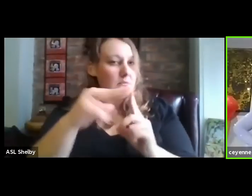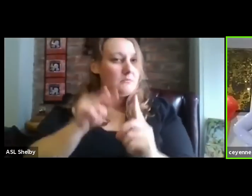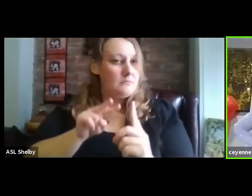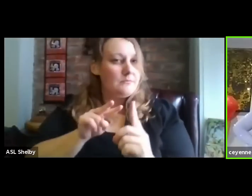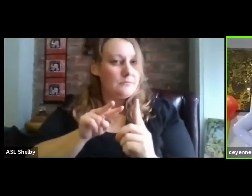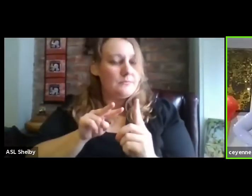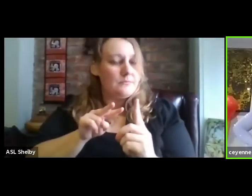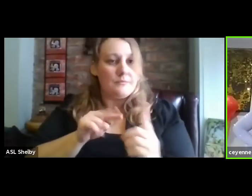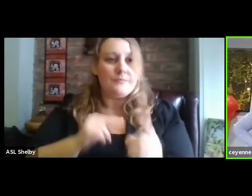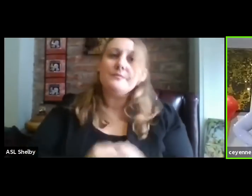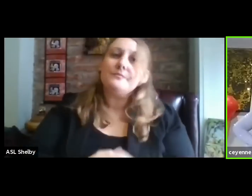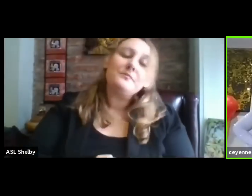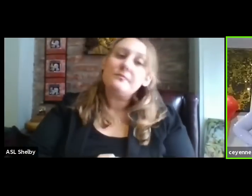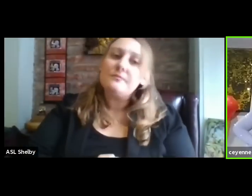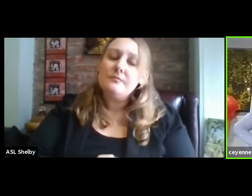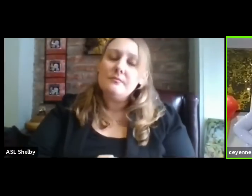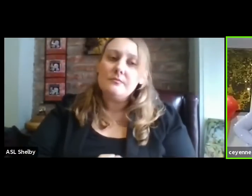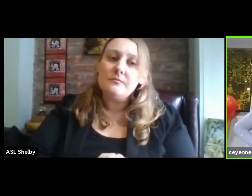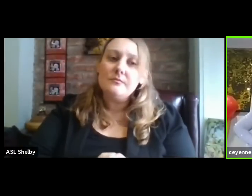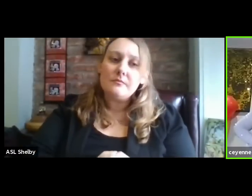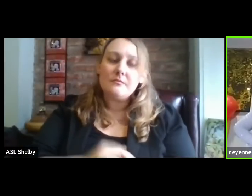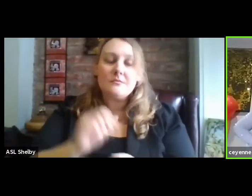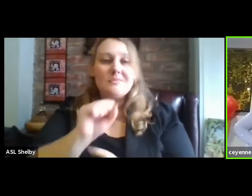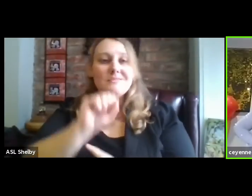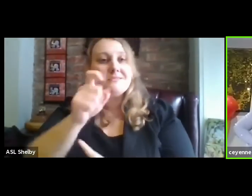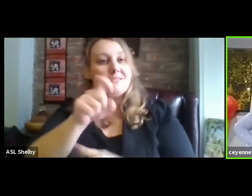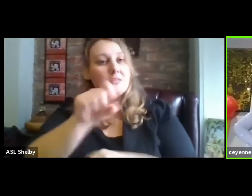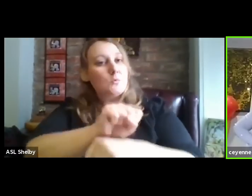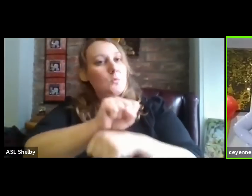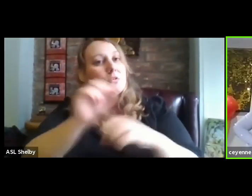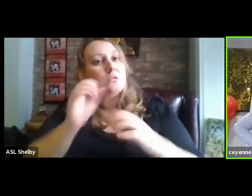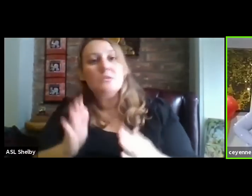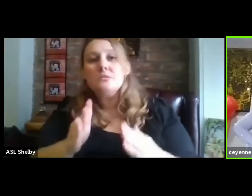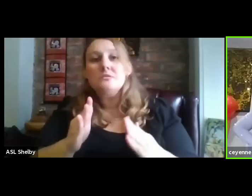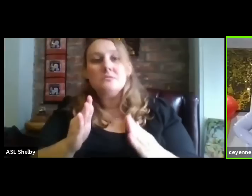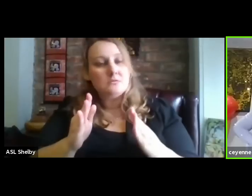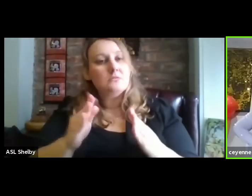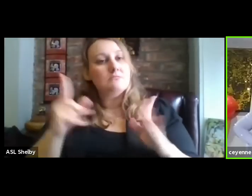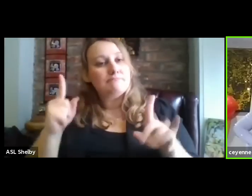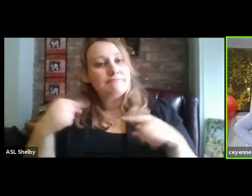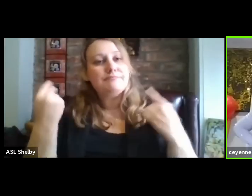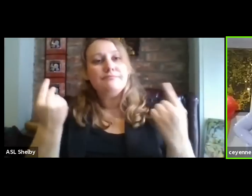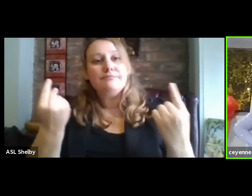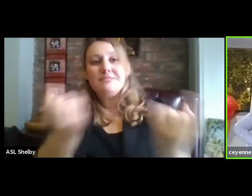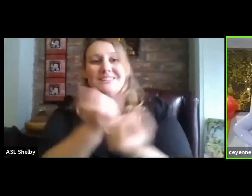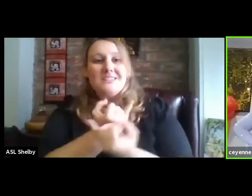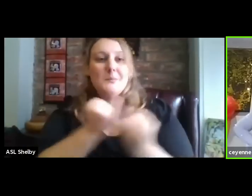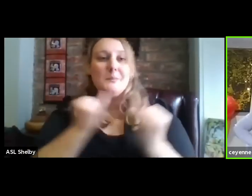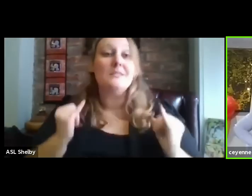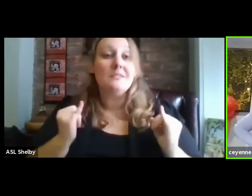workers, we've been independent for a very long time. We've been